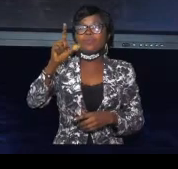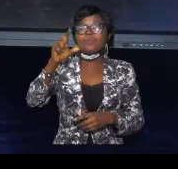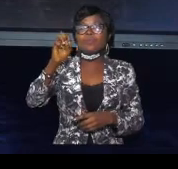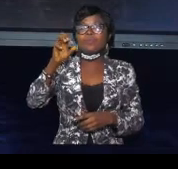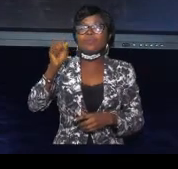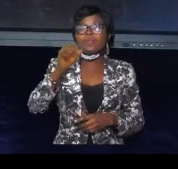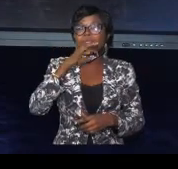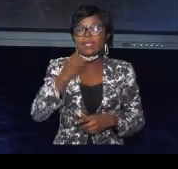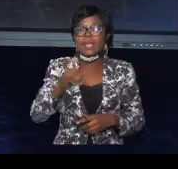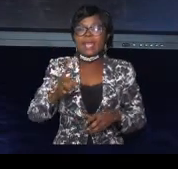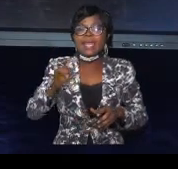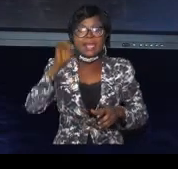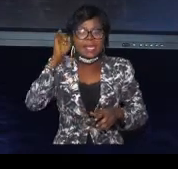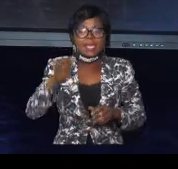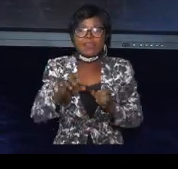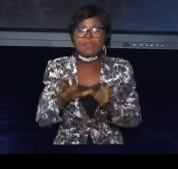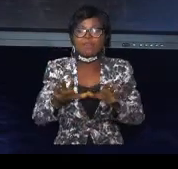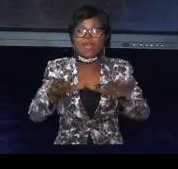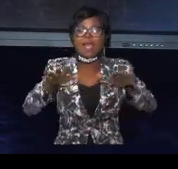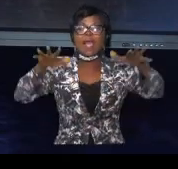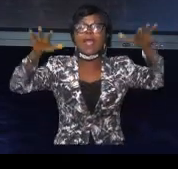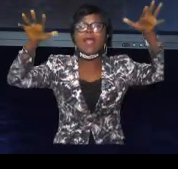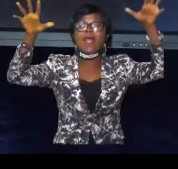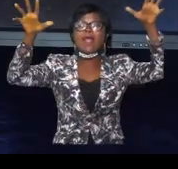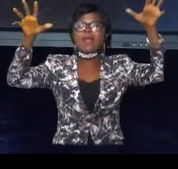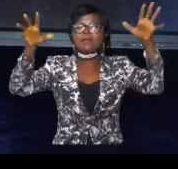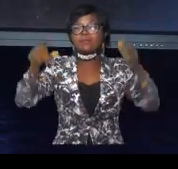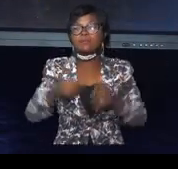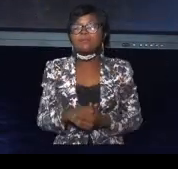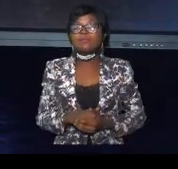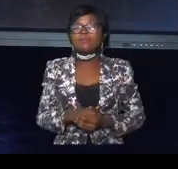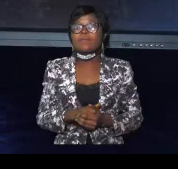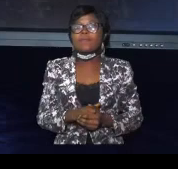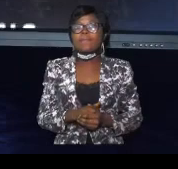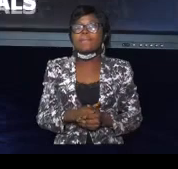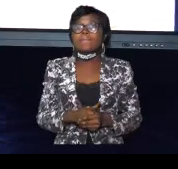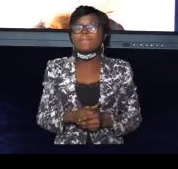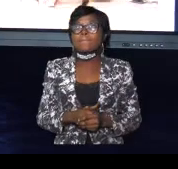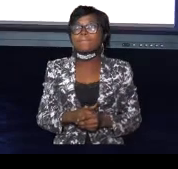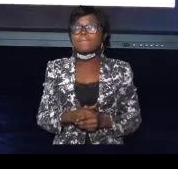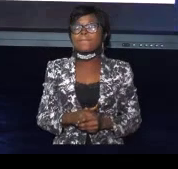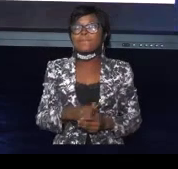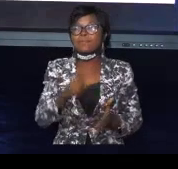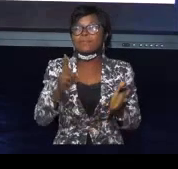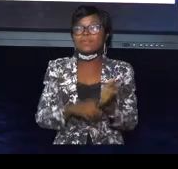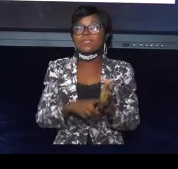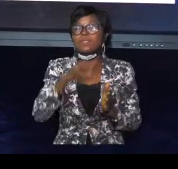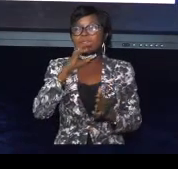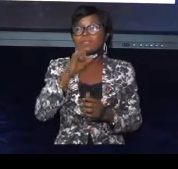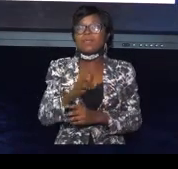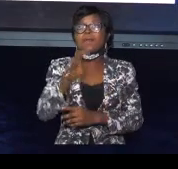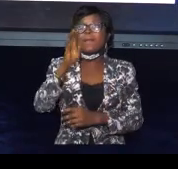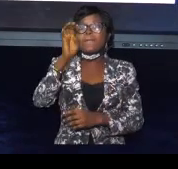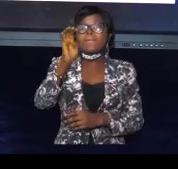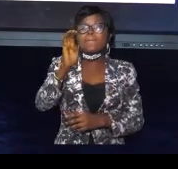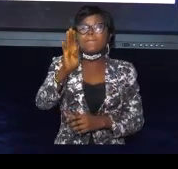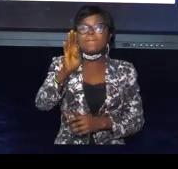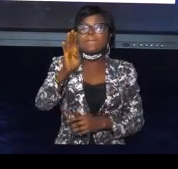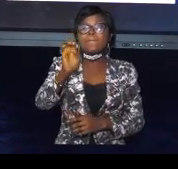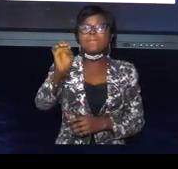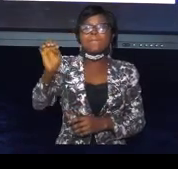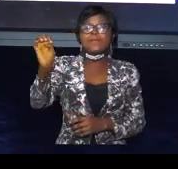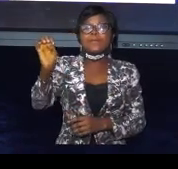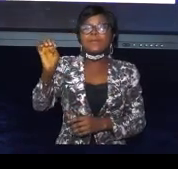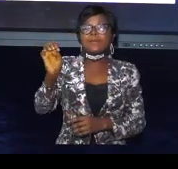it move? Definitely, it does what? It flies. The bird flies. This is a